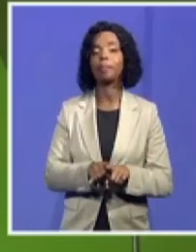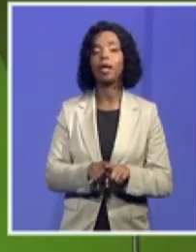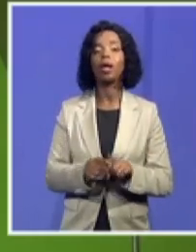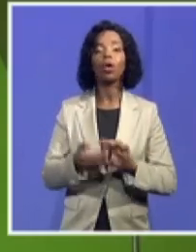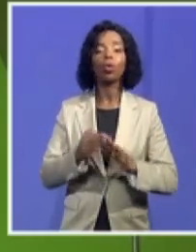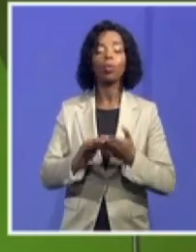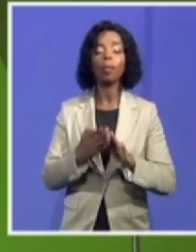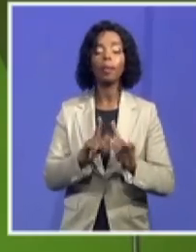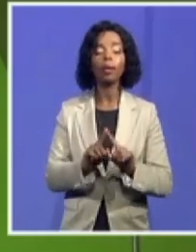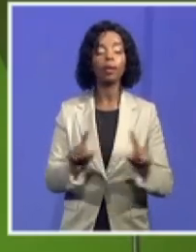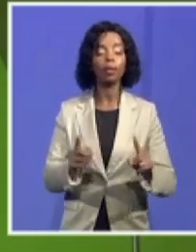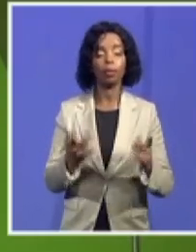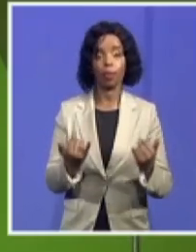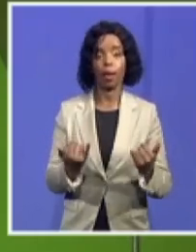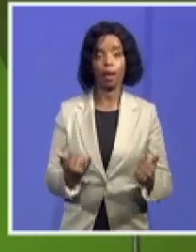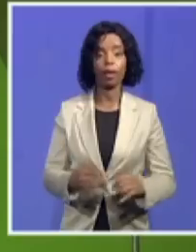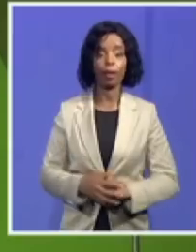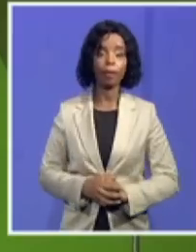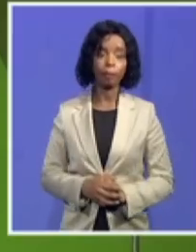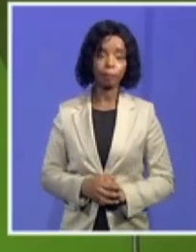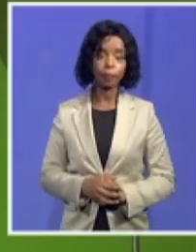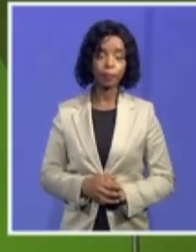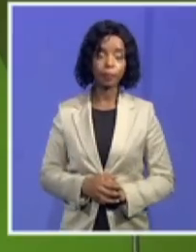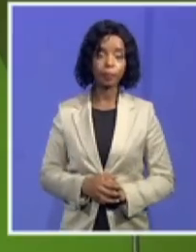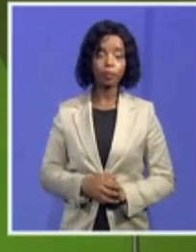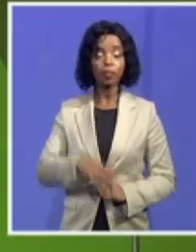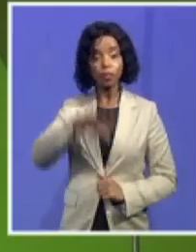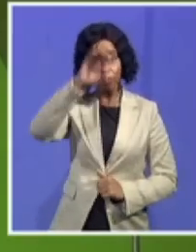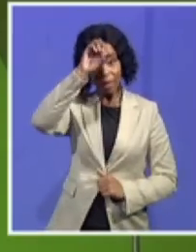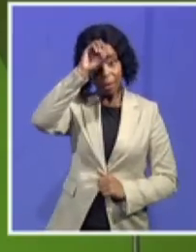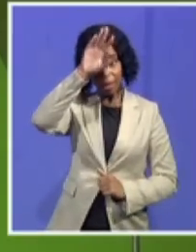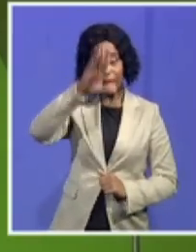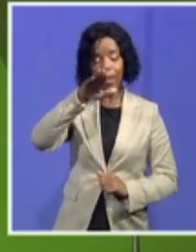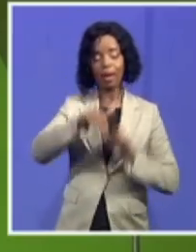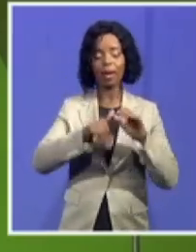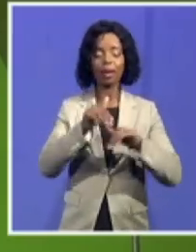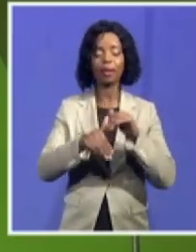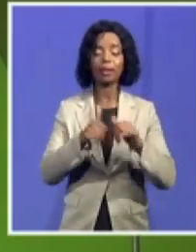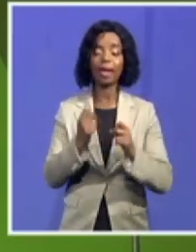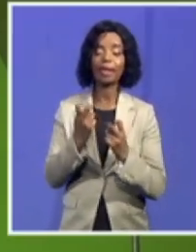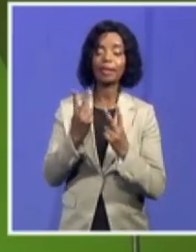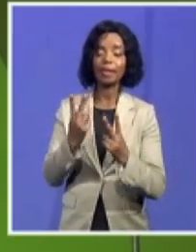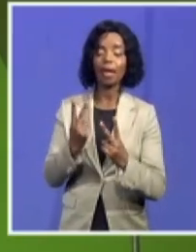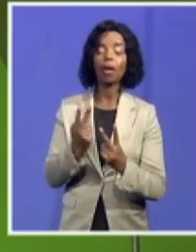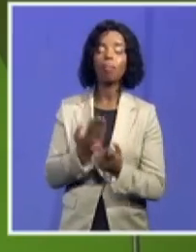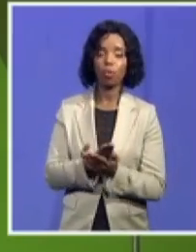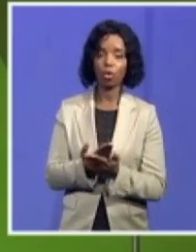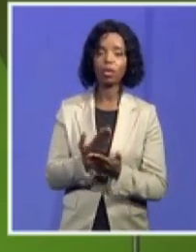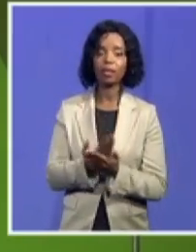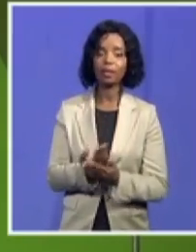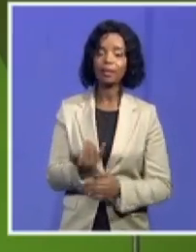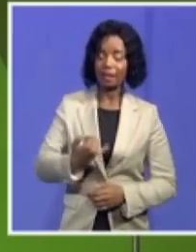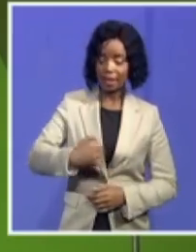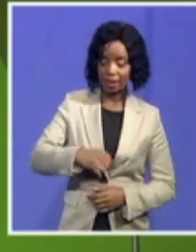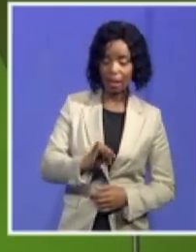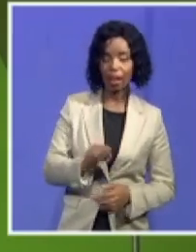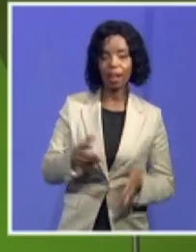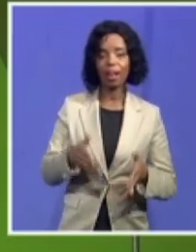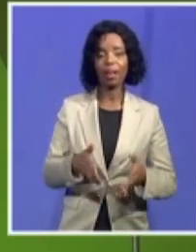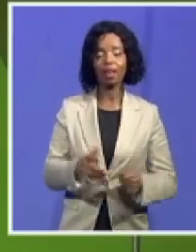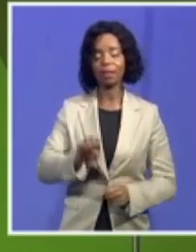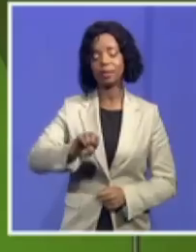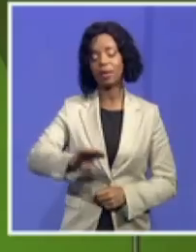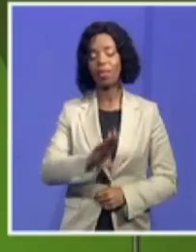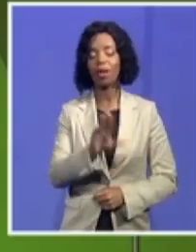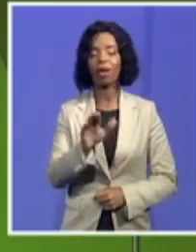see the potential still in South Africa, and may I add, in our region as well,